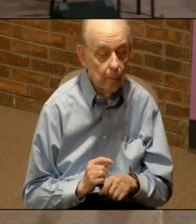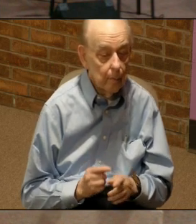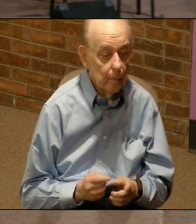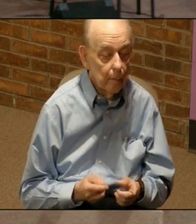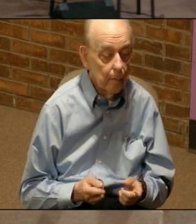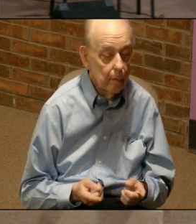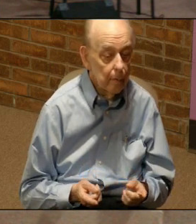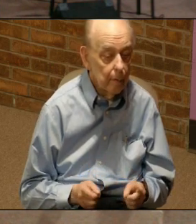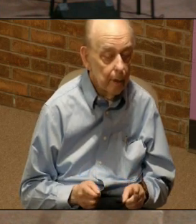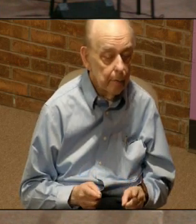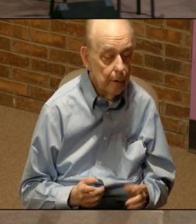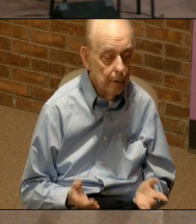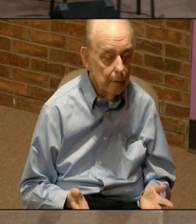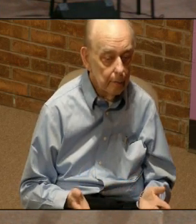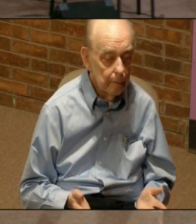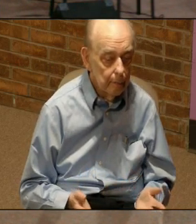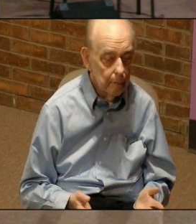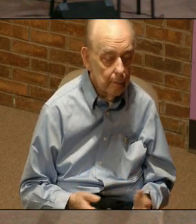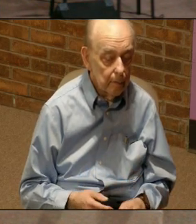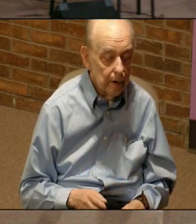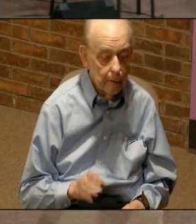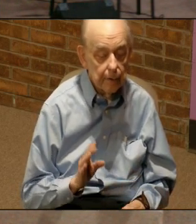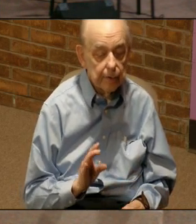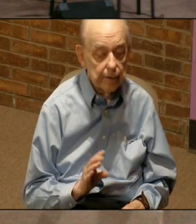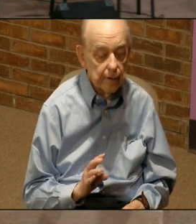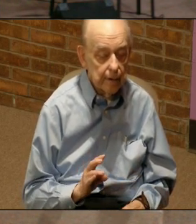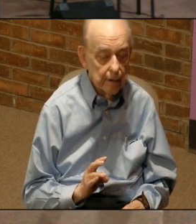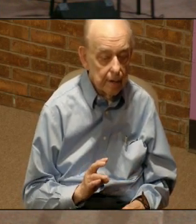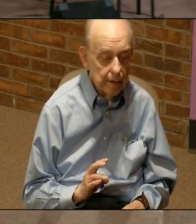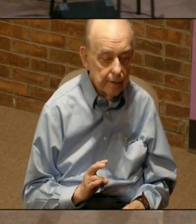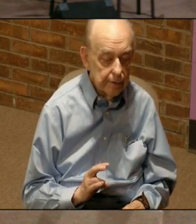occur? 70 AD.